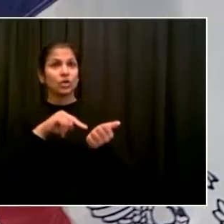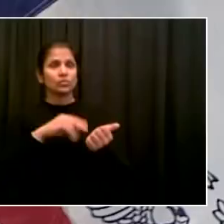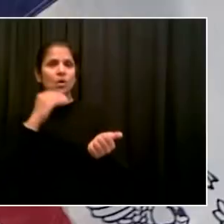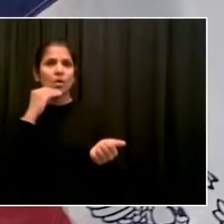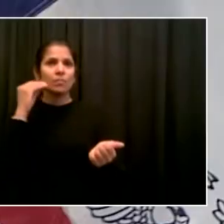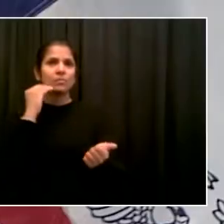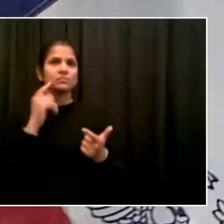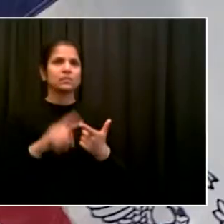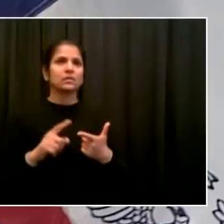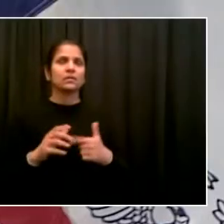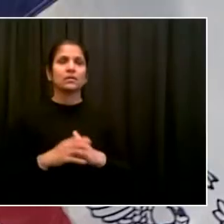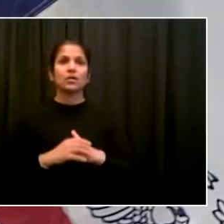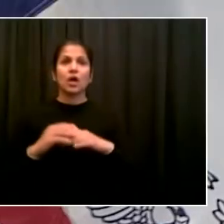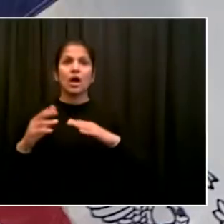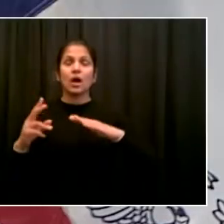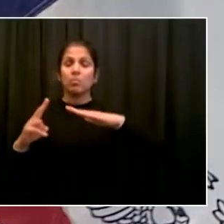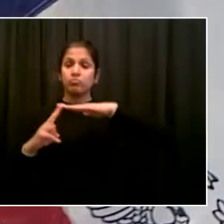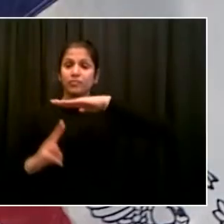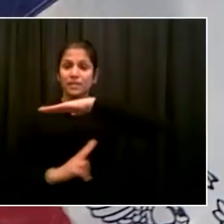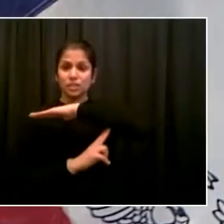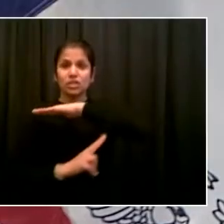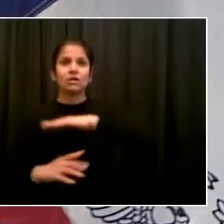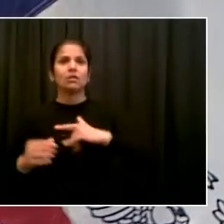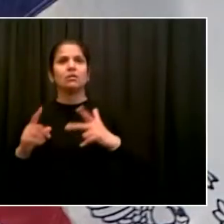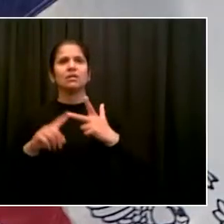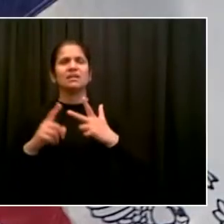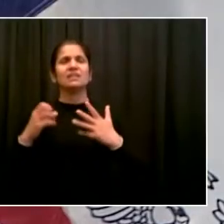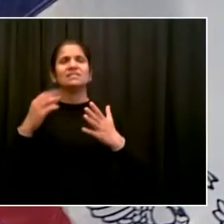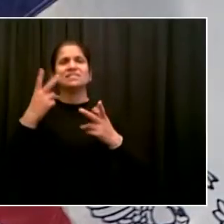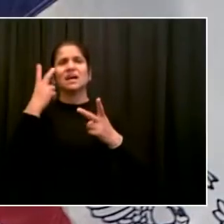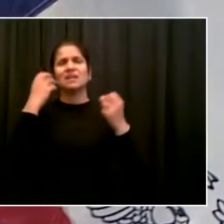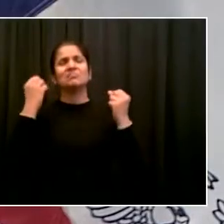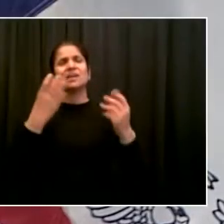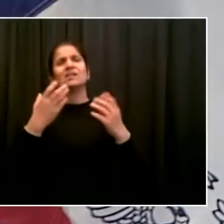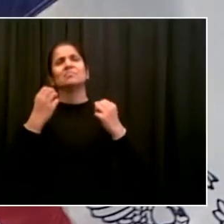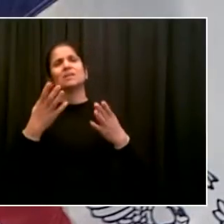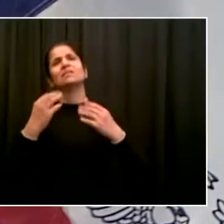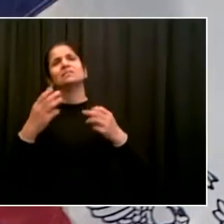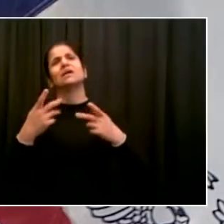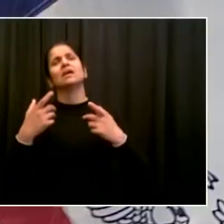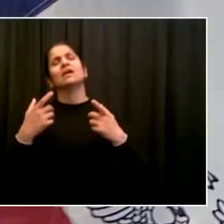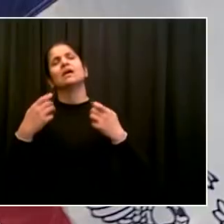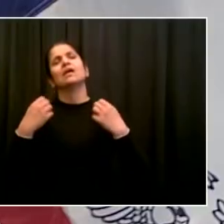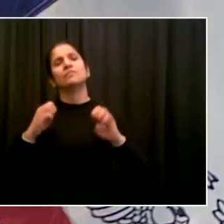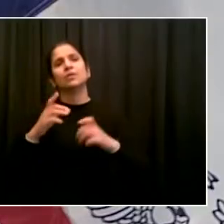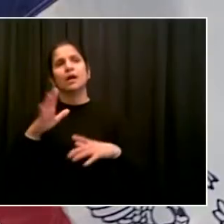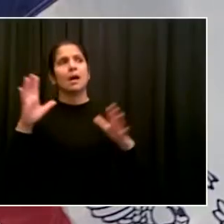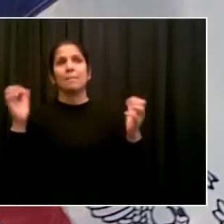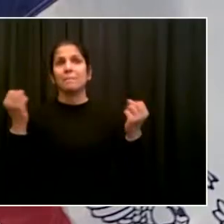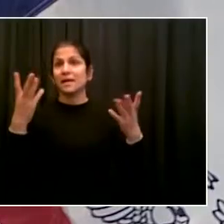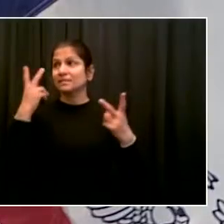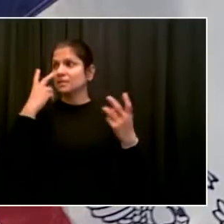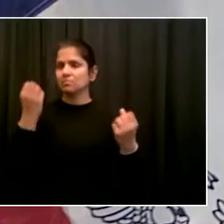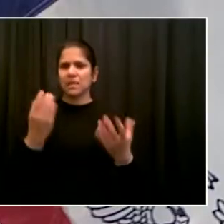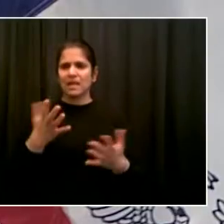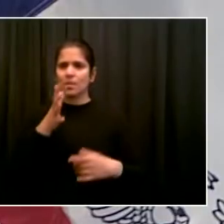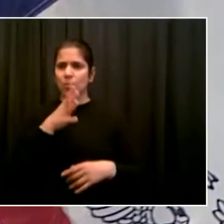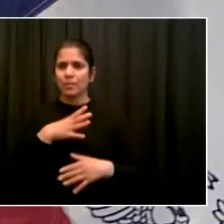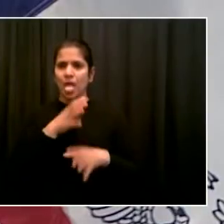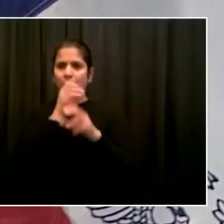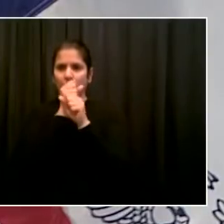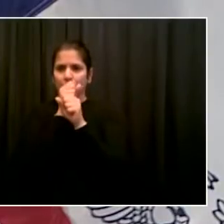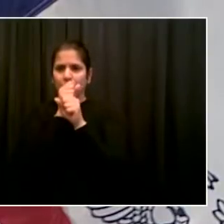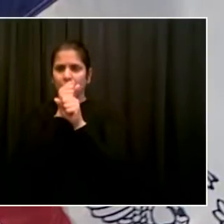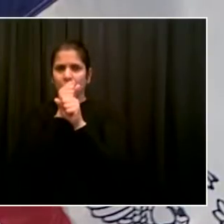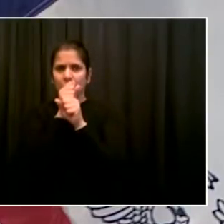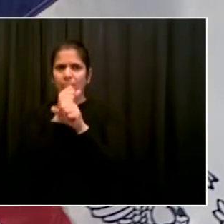with horrendous efforts by staffers to silence women who are trying to speak their truth. And do you